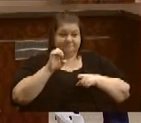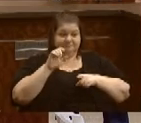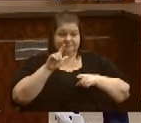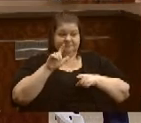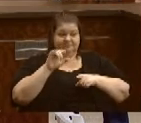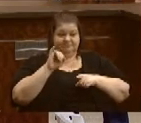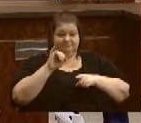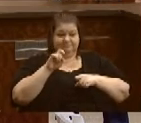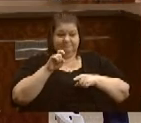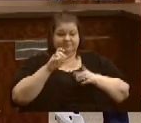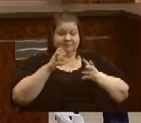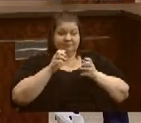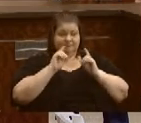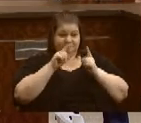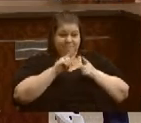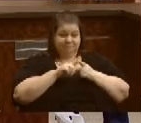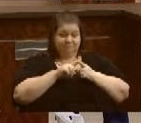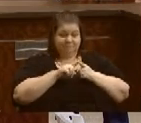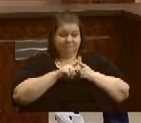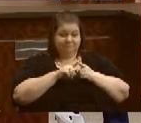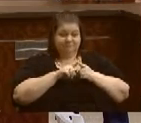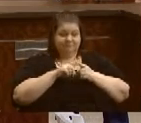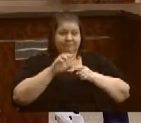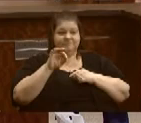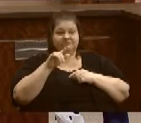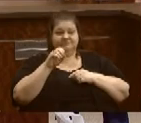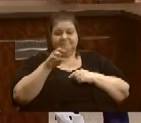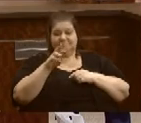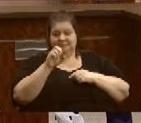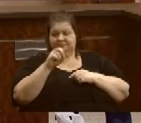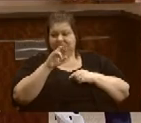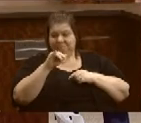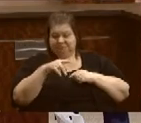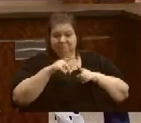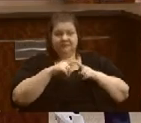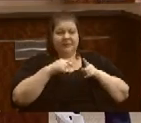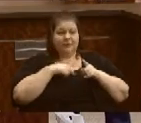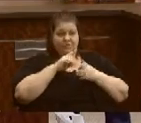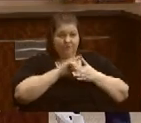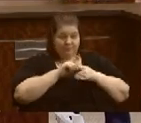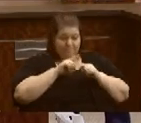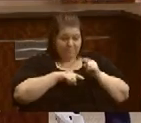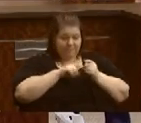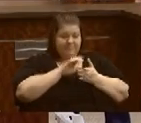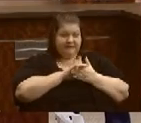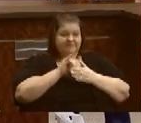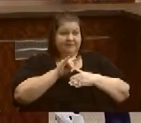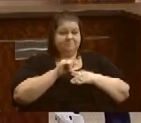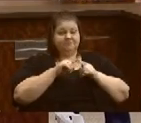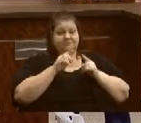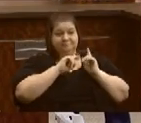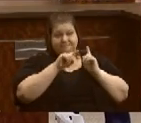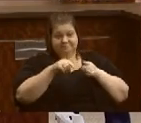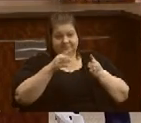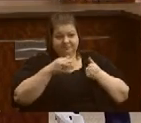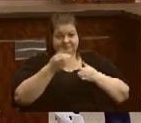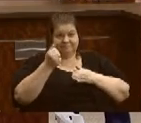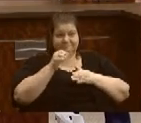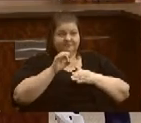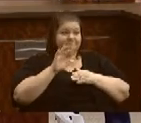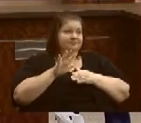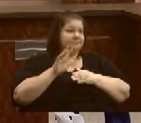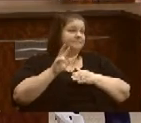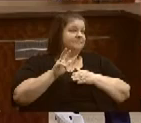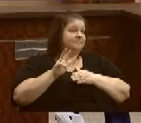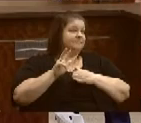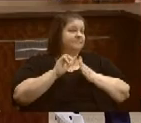for fellowship? I couldn't believe it. But I came to this country in 1953, and it was just